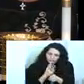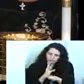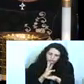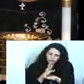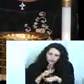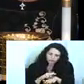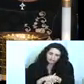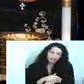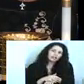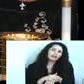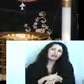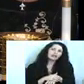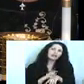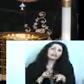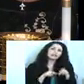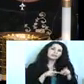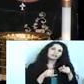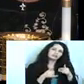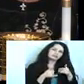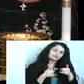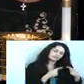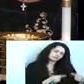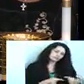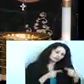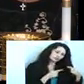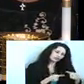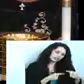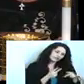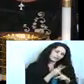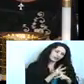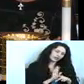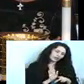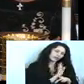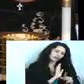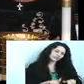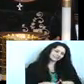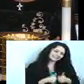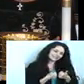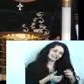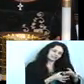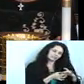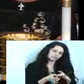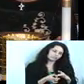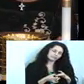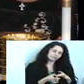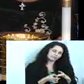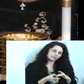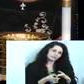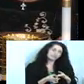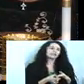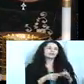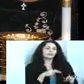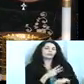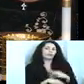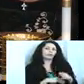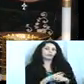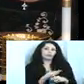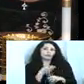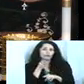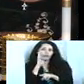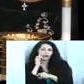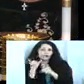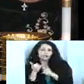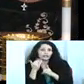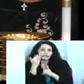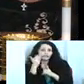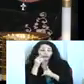scratch out an existence in this world. God, today, you know who we are. You know where